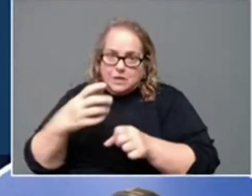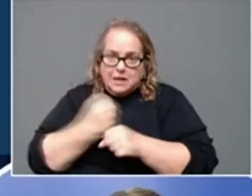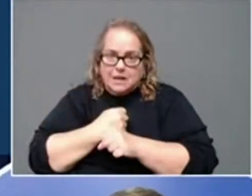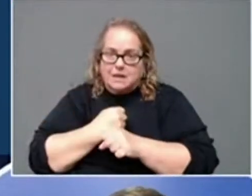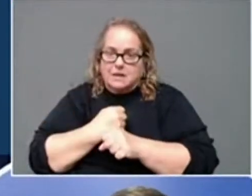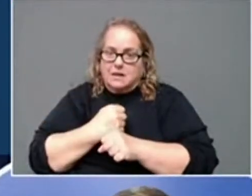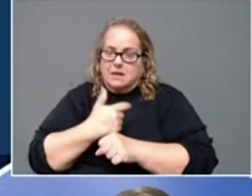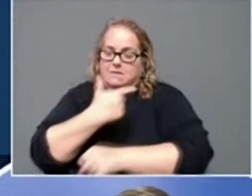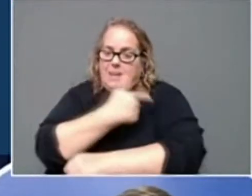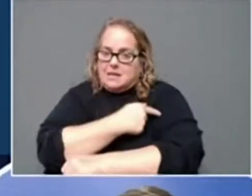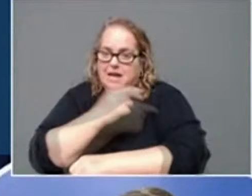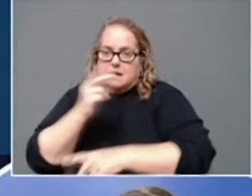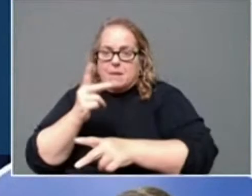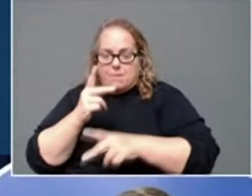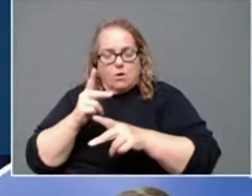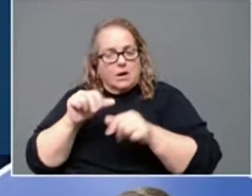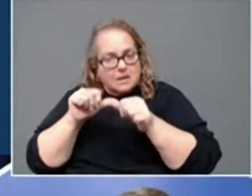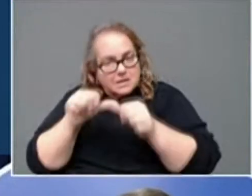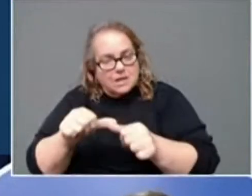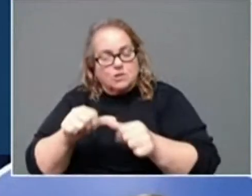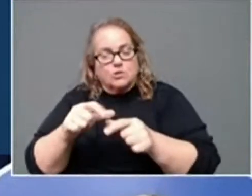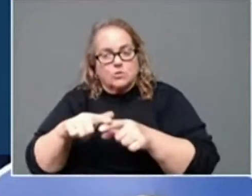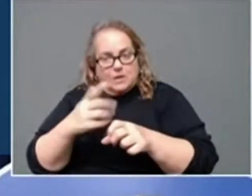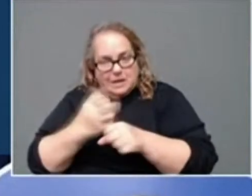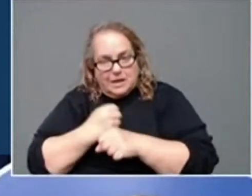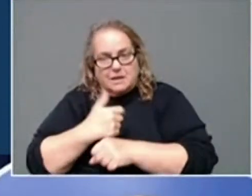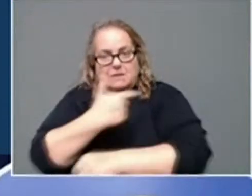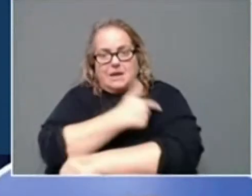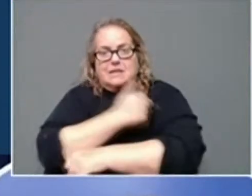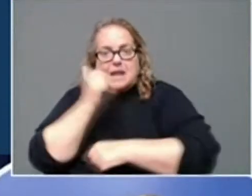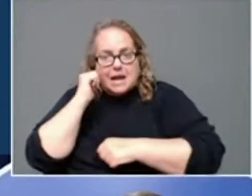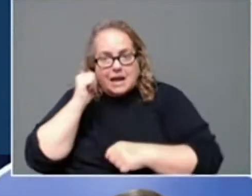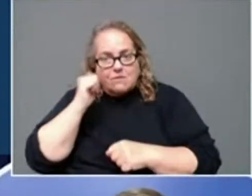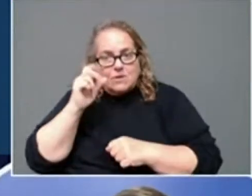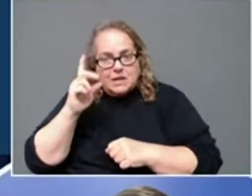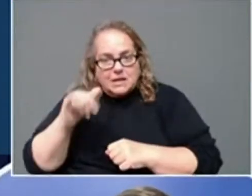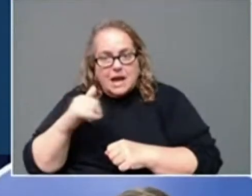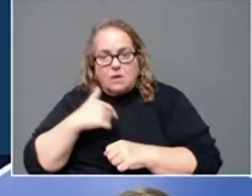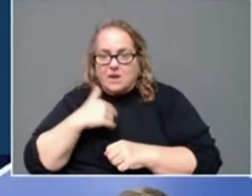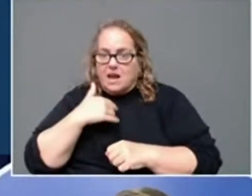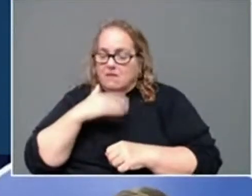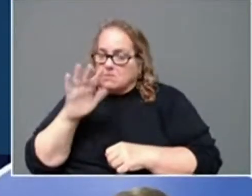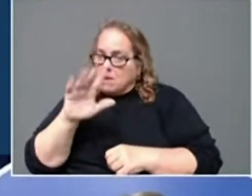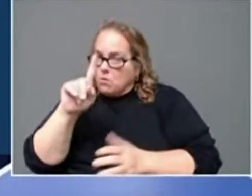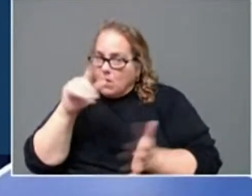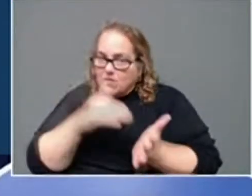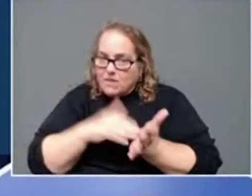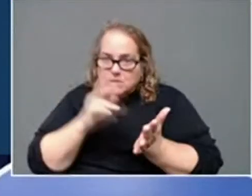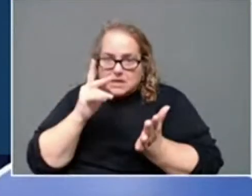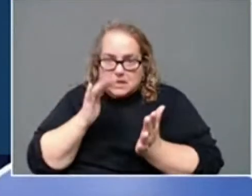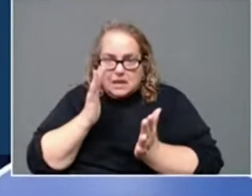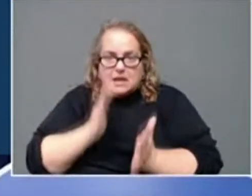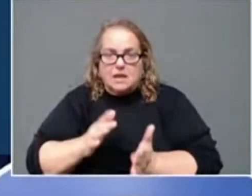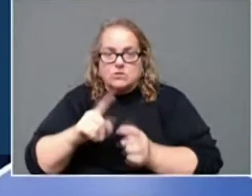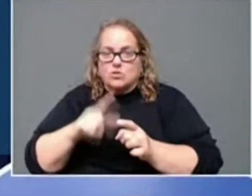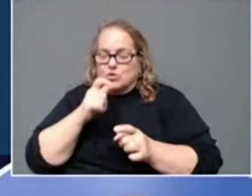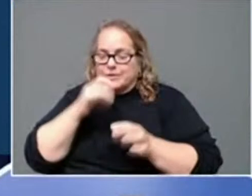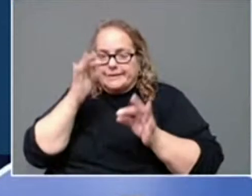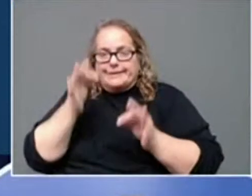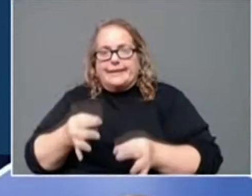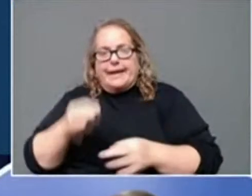keep coming to get vaccinated. Every day, we have at least 1,000 Kentuckians who determine that it is